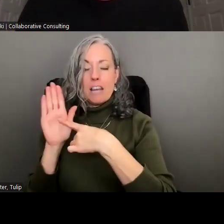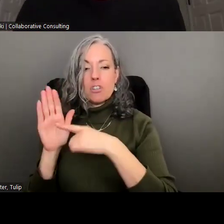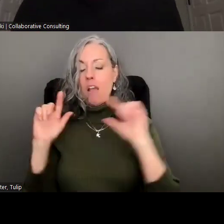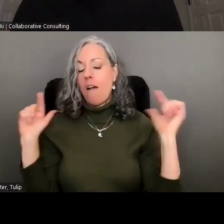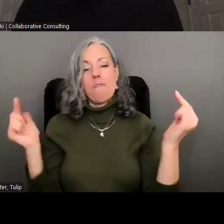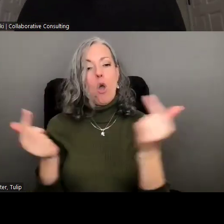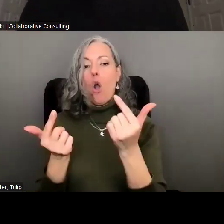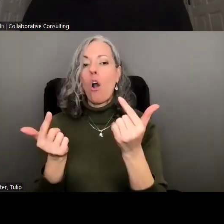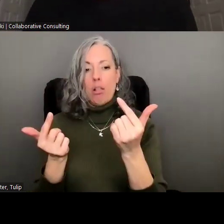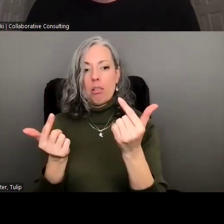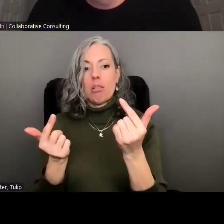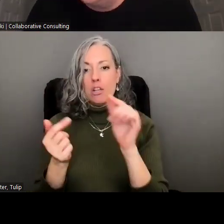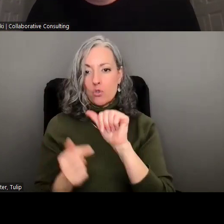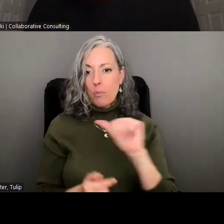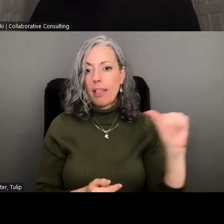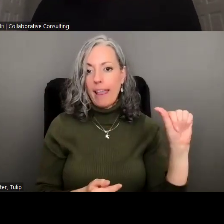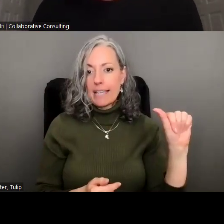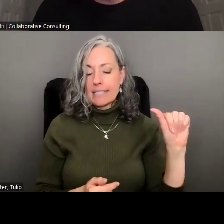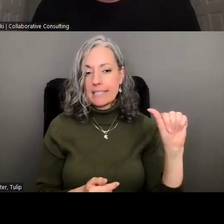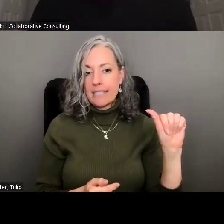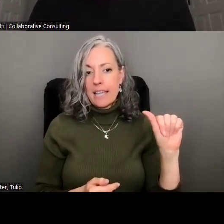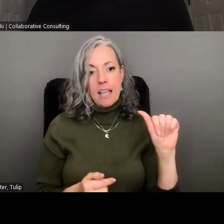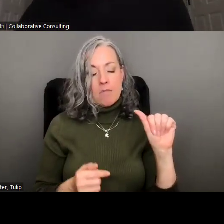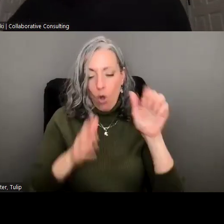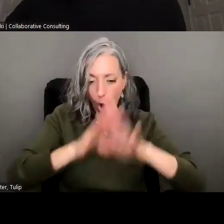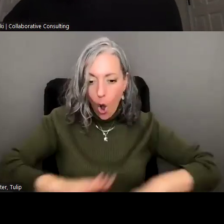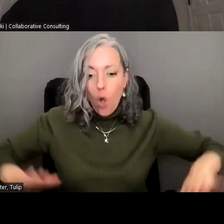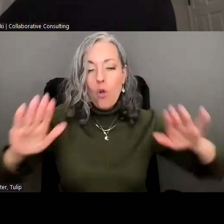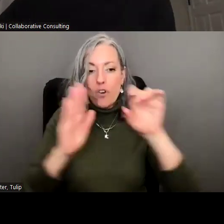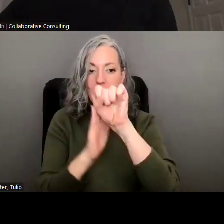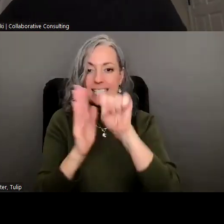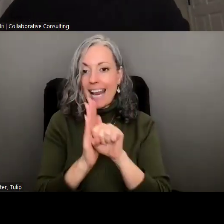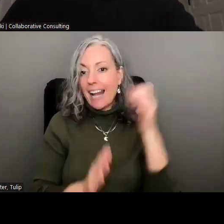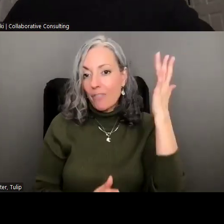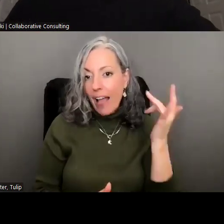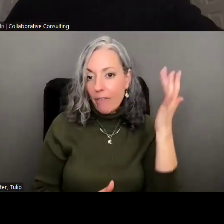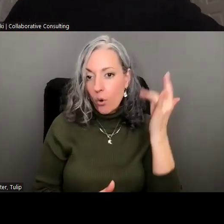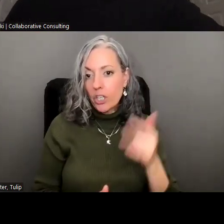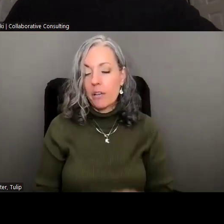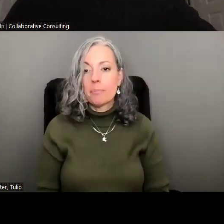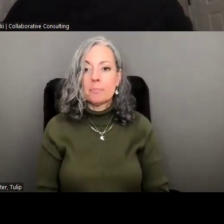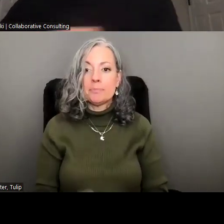all AAAs and all counties across the entire state.